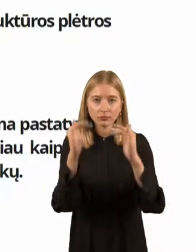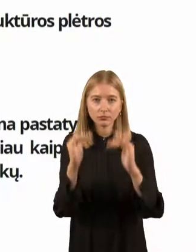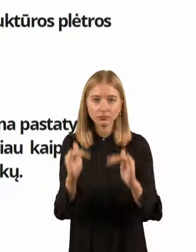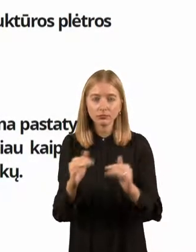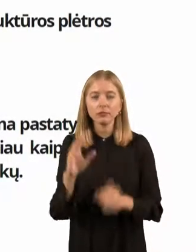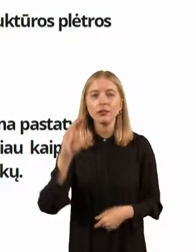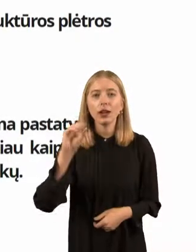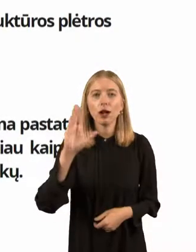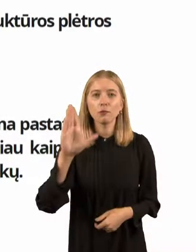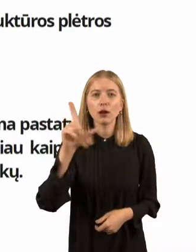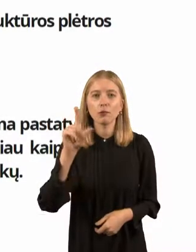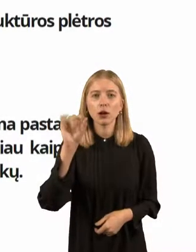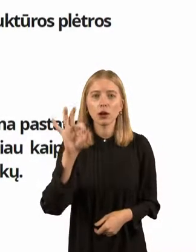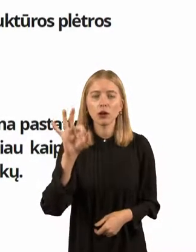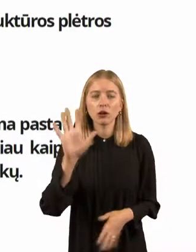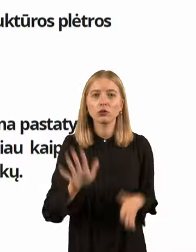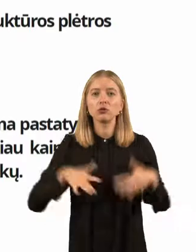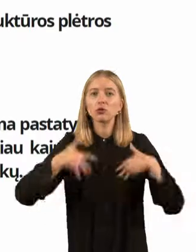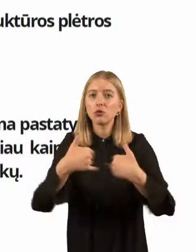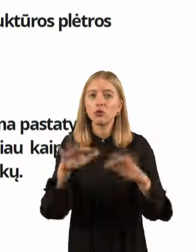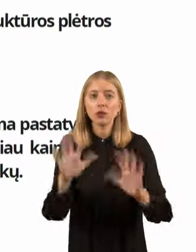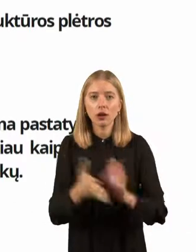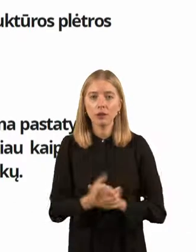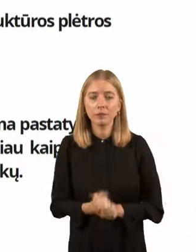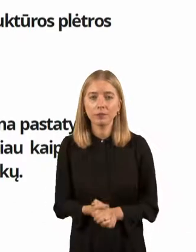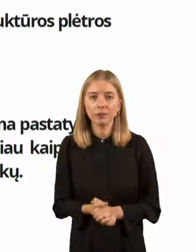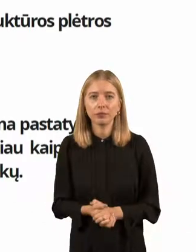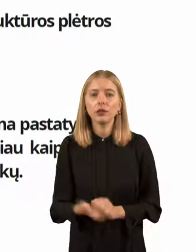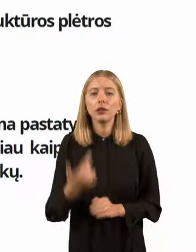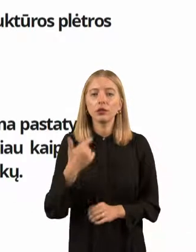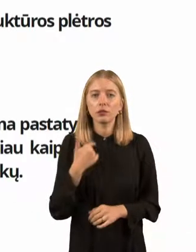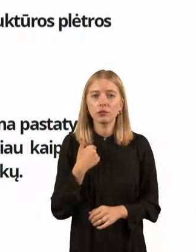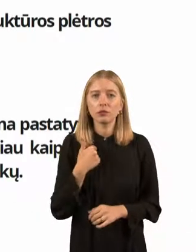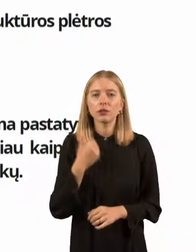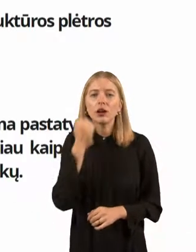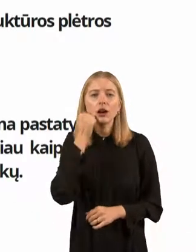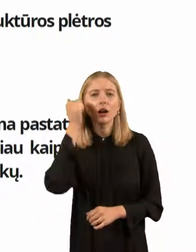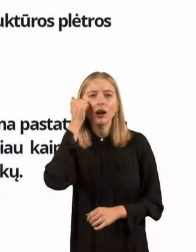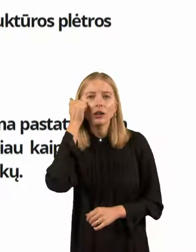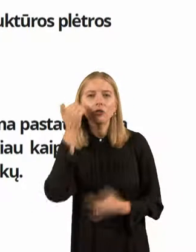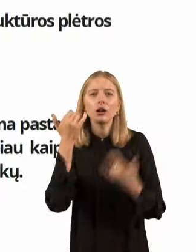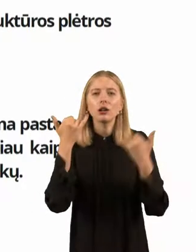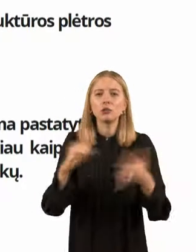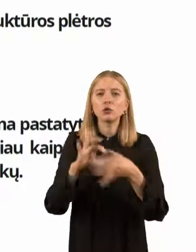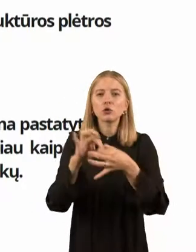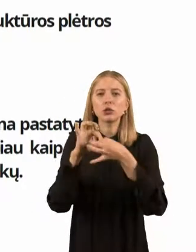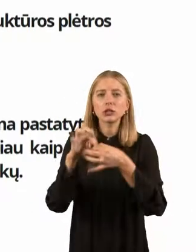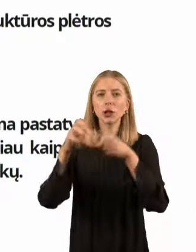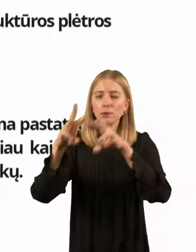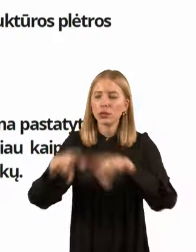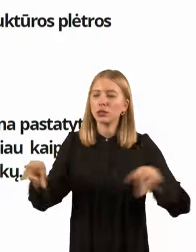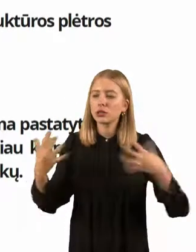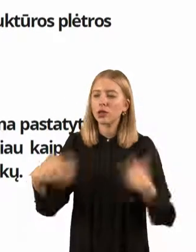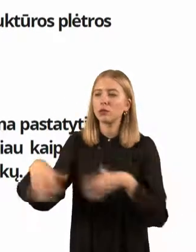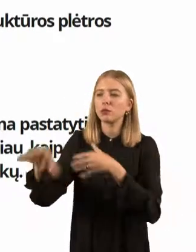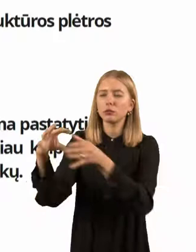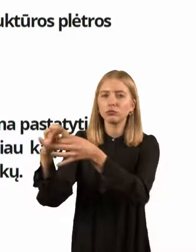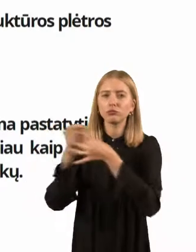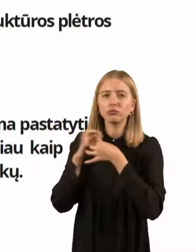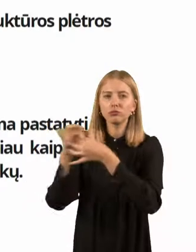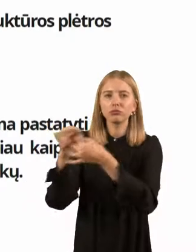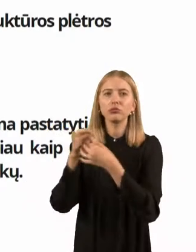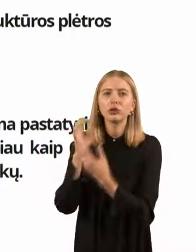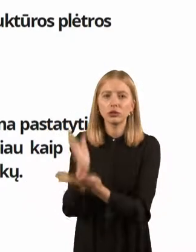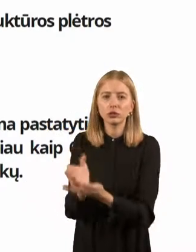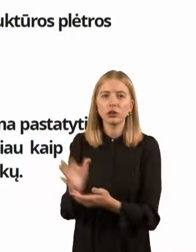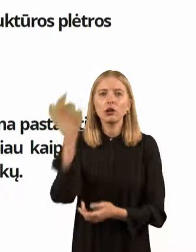on fuel at the parliament. Well, another recommendation of OECD is